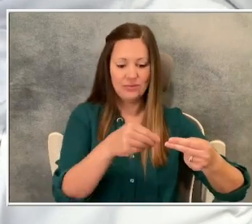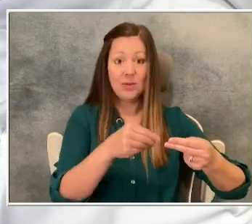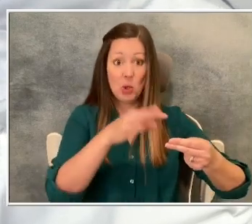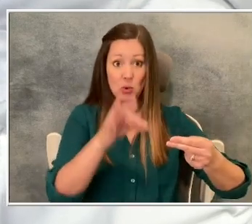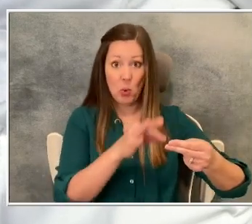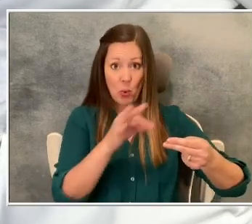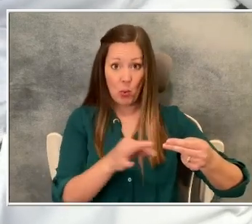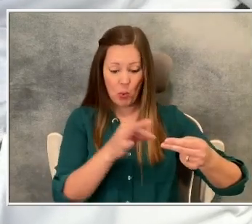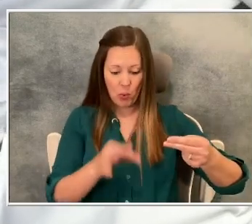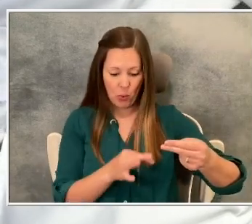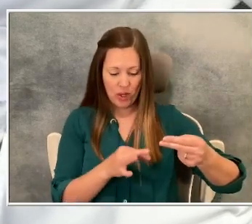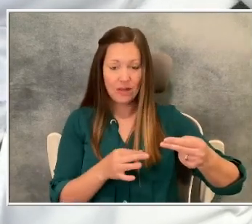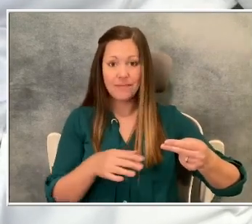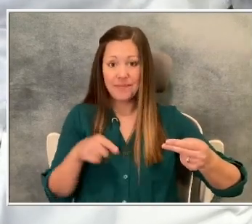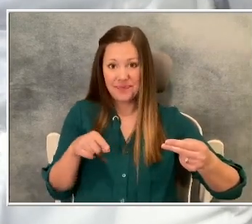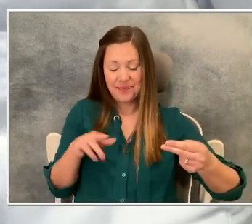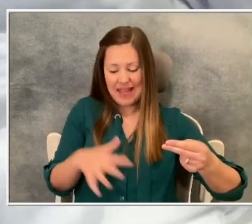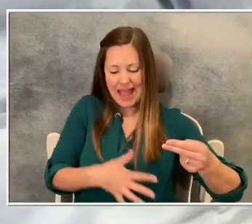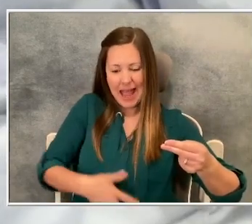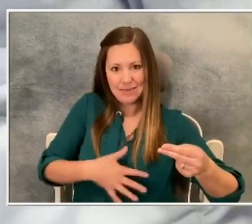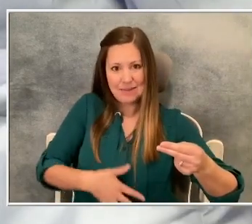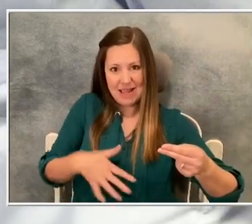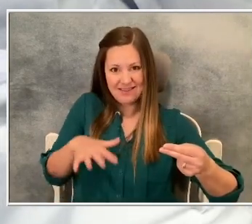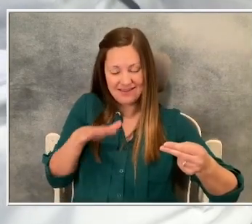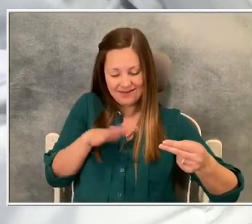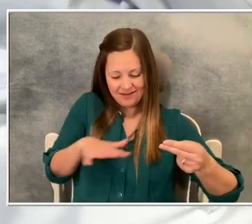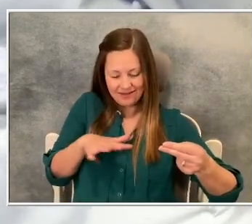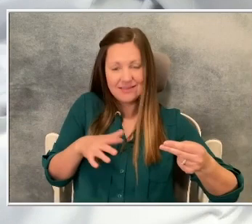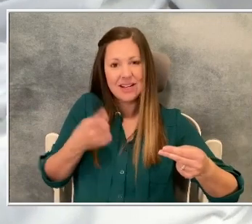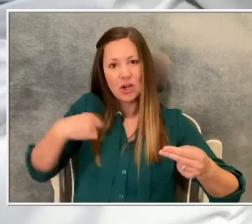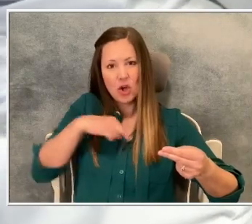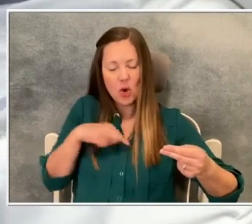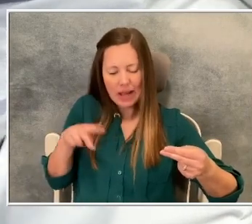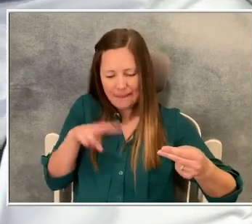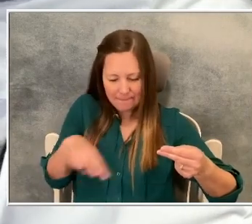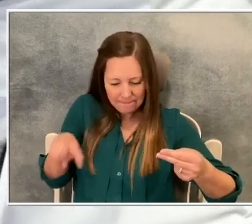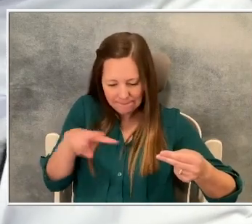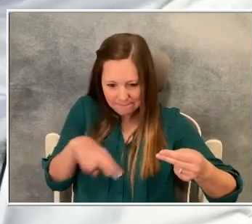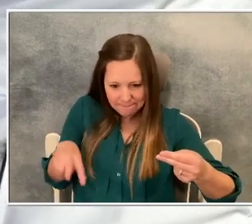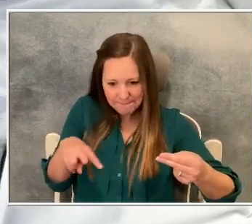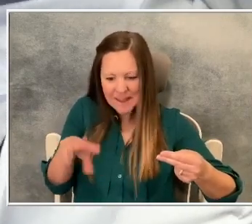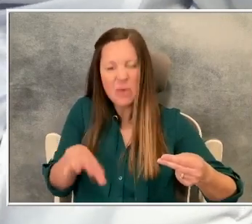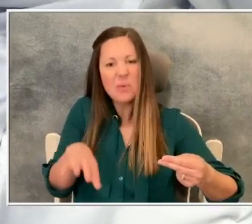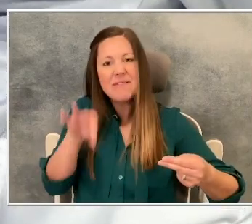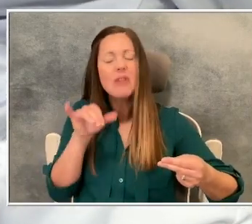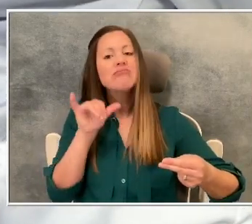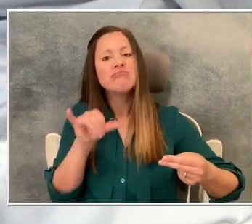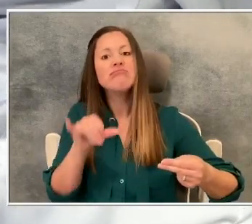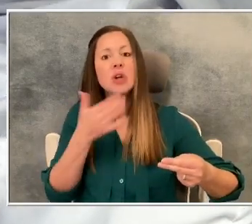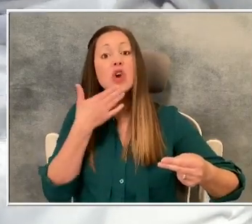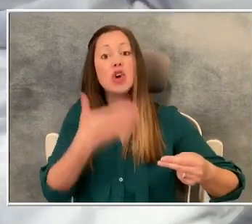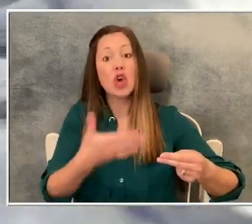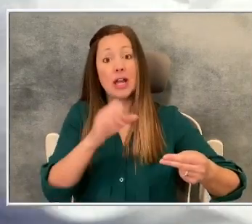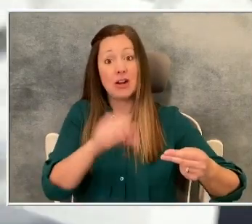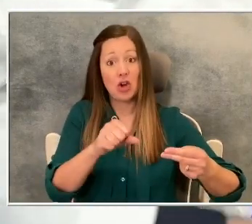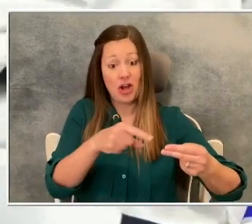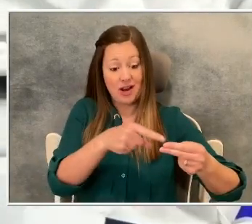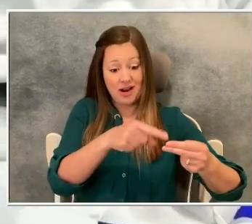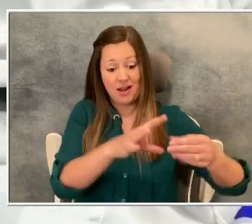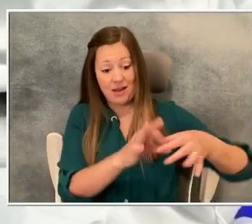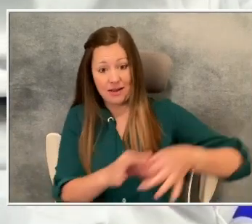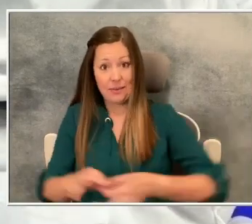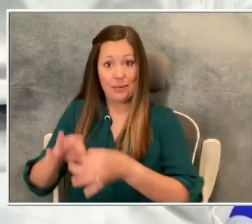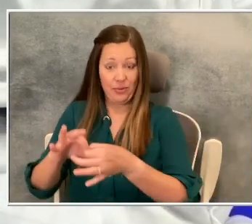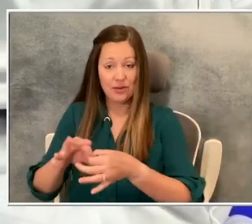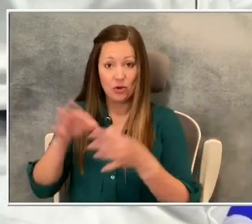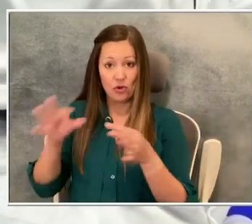her abdomen, we found that the arteries down here, just at the low part of the abdomen, the external iliac arteries, were good to sew in graft to here and to here. So just like this